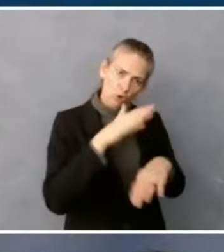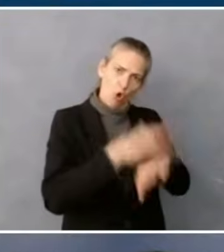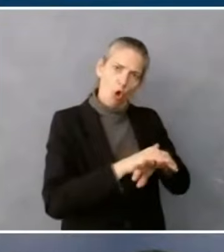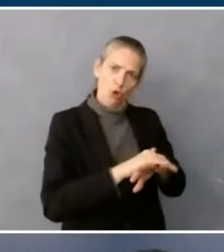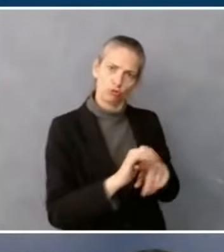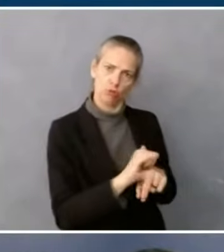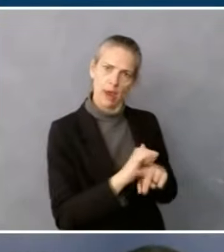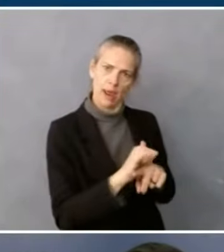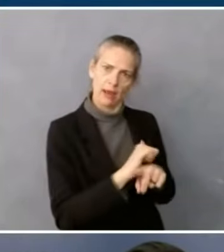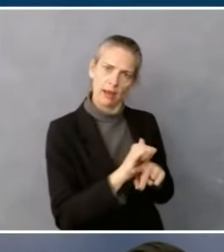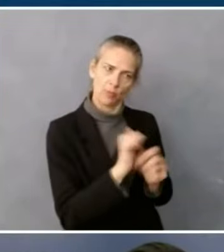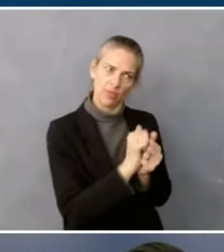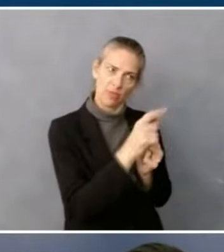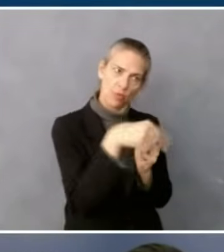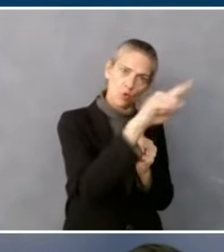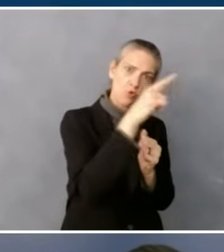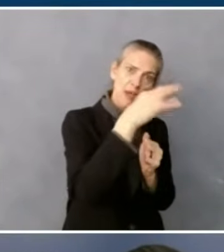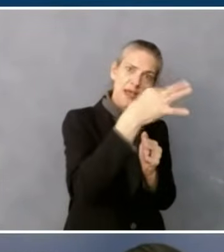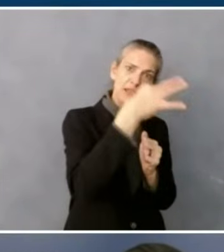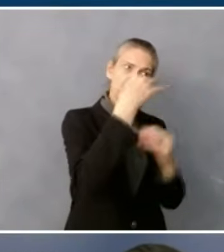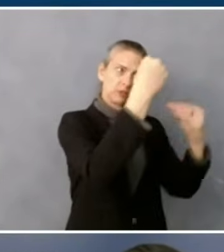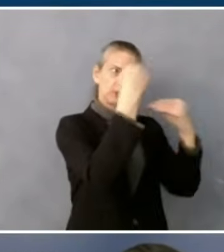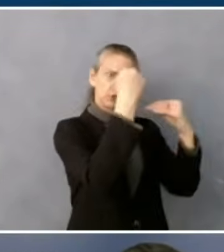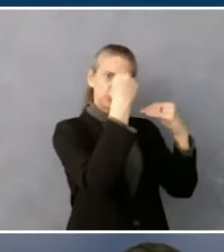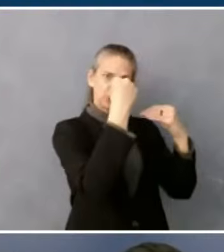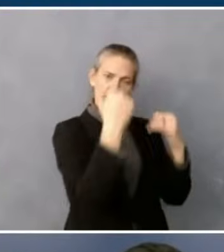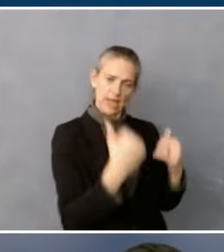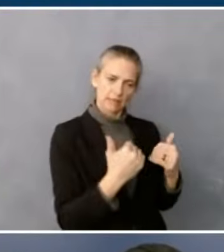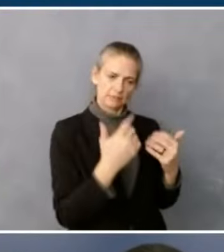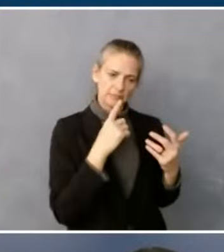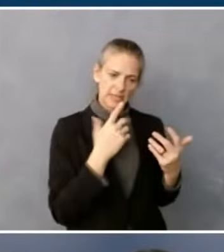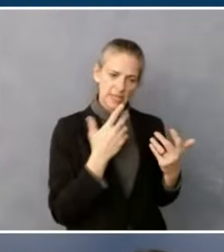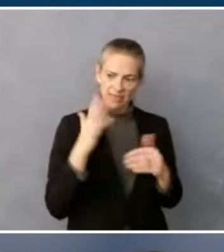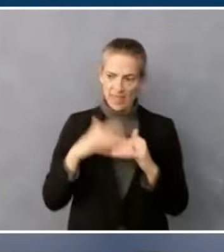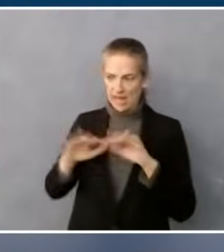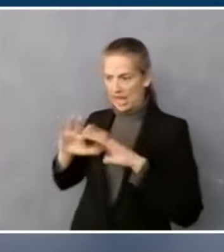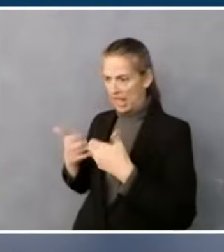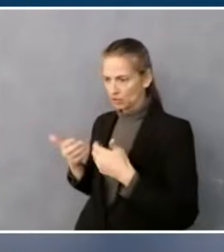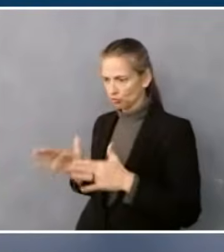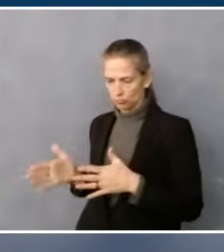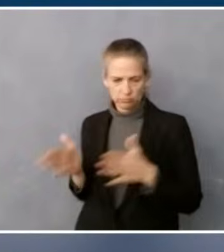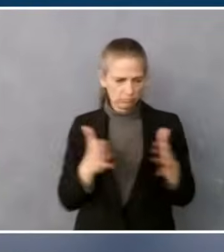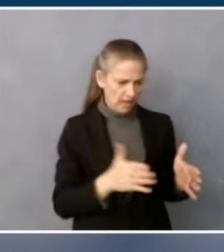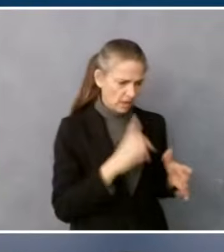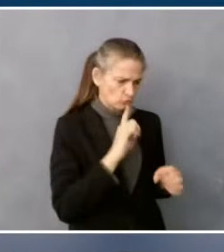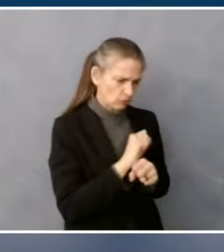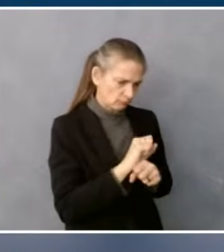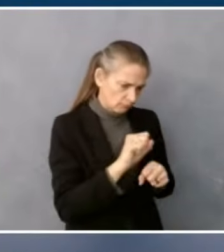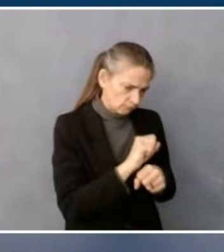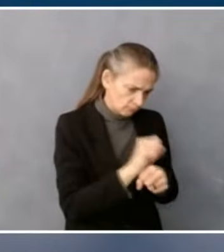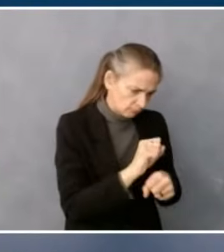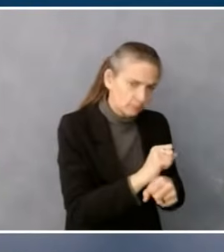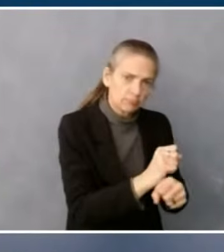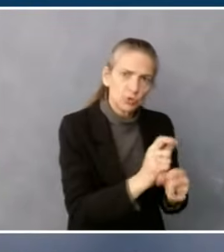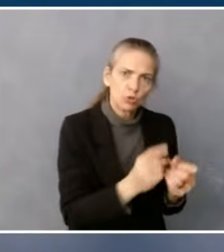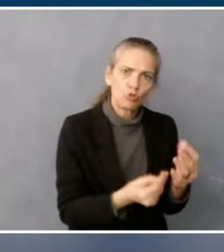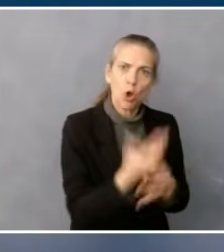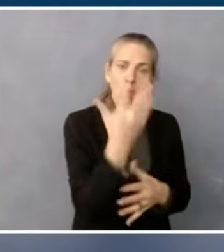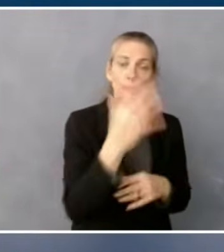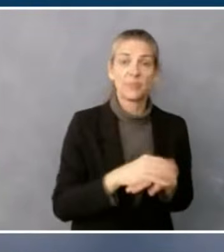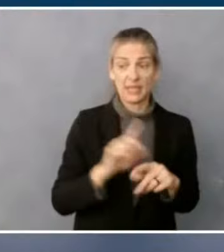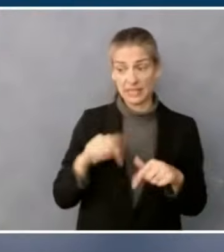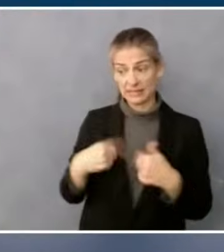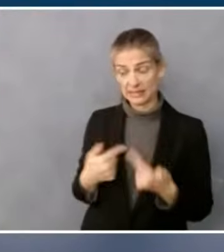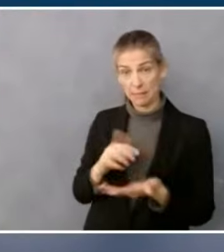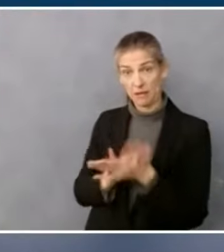what they've learned in traditional classrooms to growing economic opportunity. Since I became governor, we've invested nearly